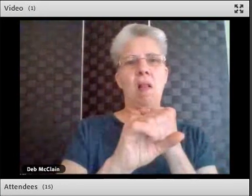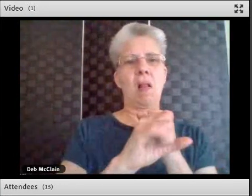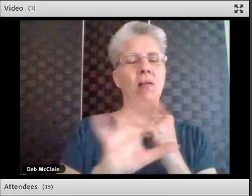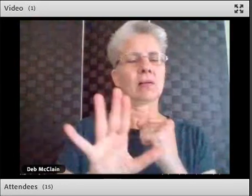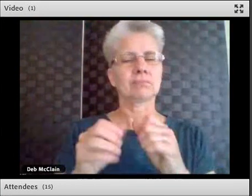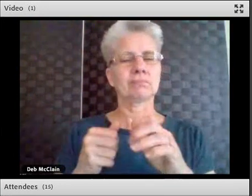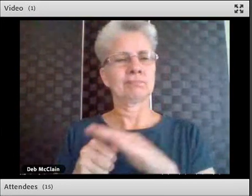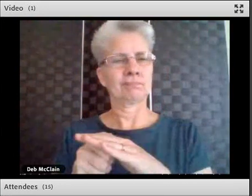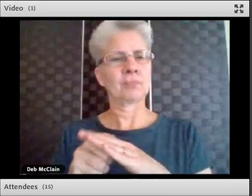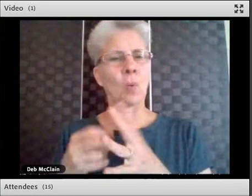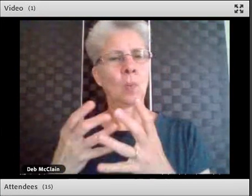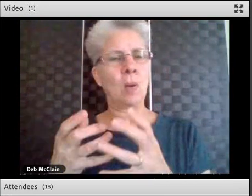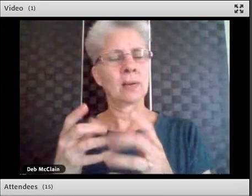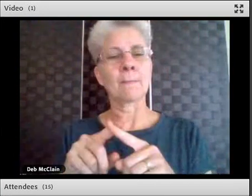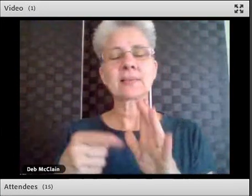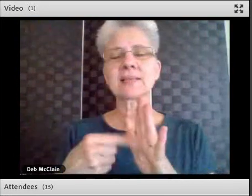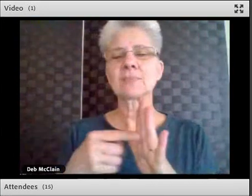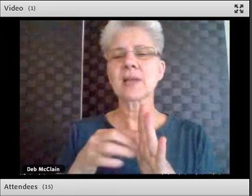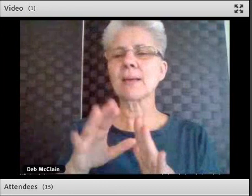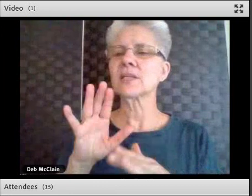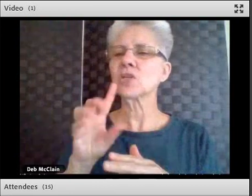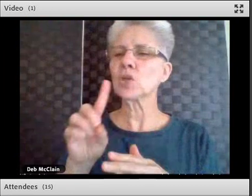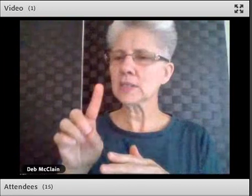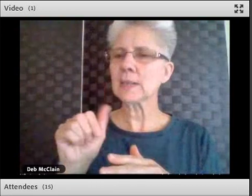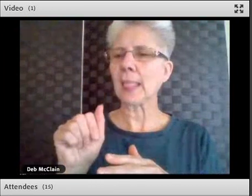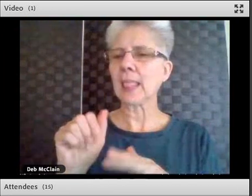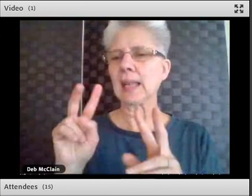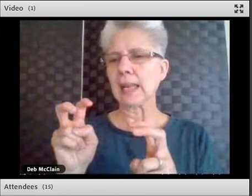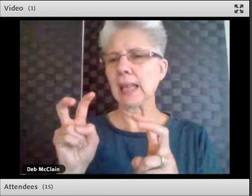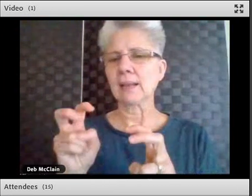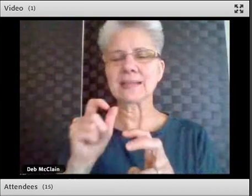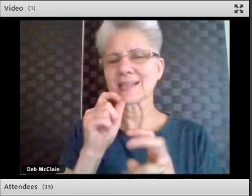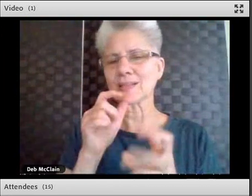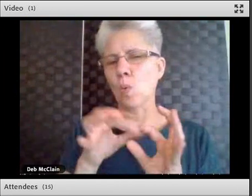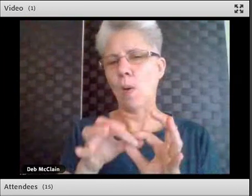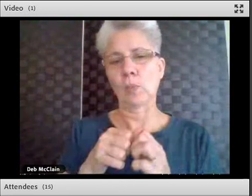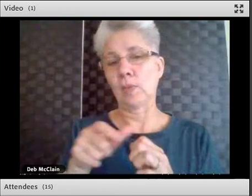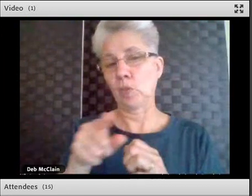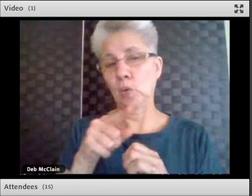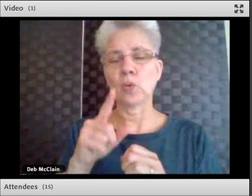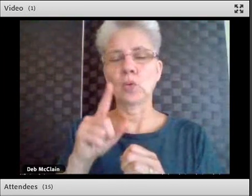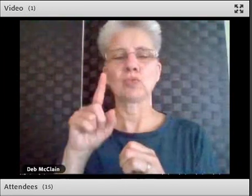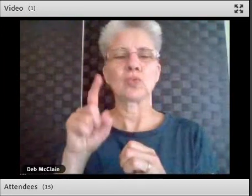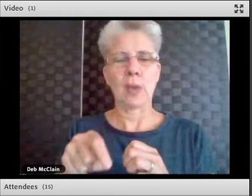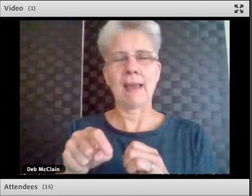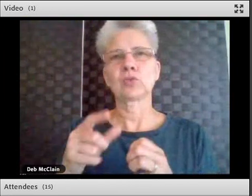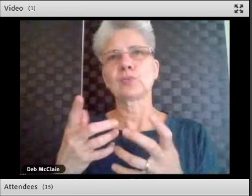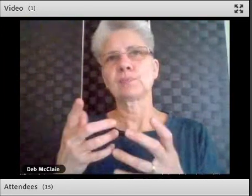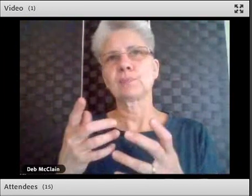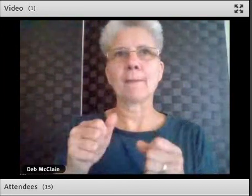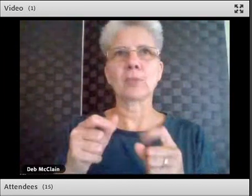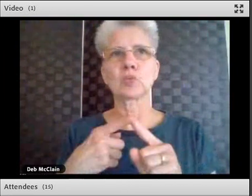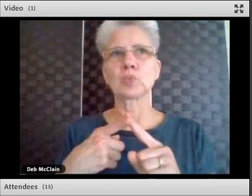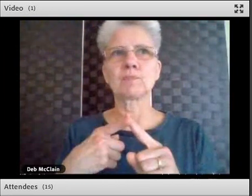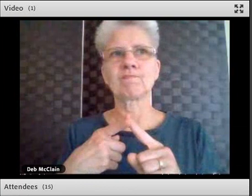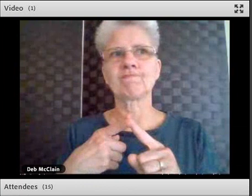but sometimes your disability, as it were, just doesn't cooperate, and you have to be